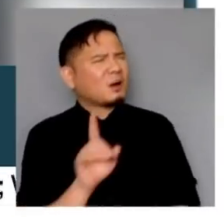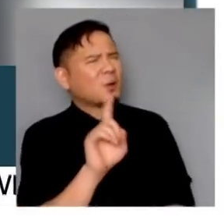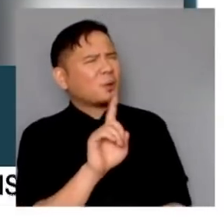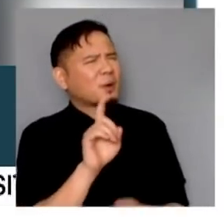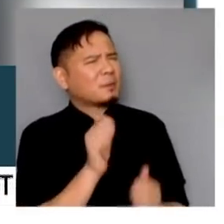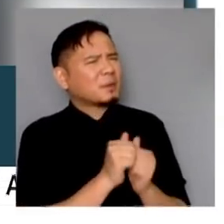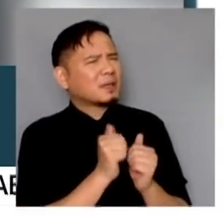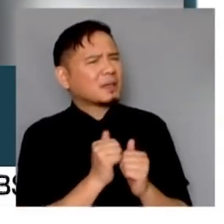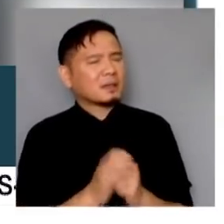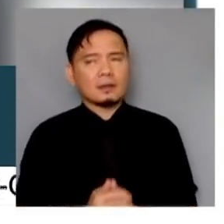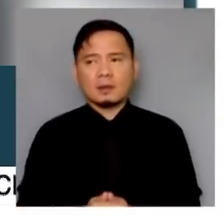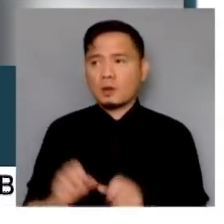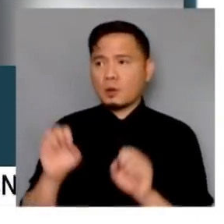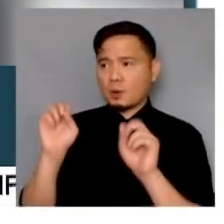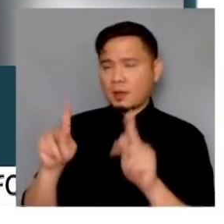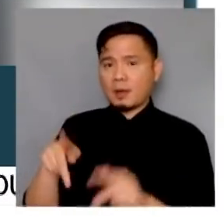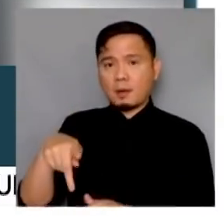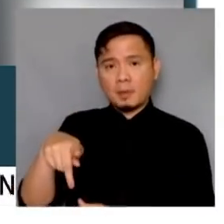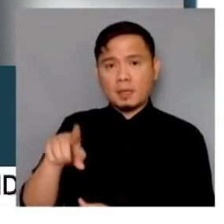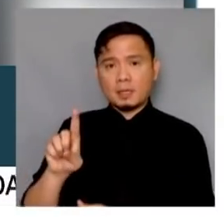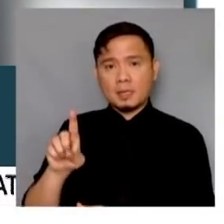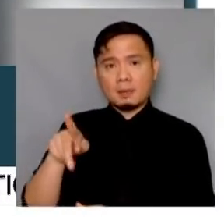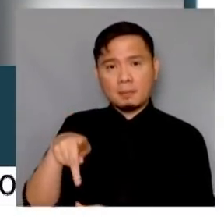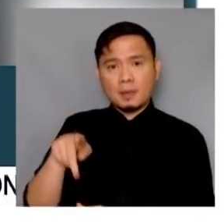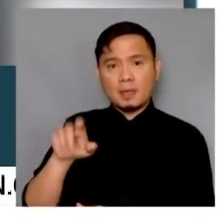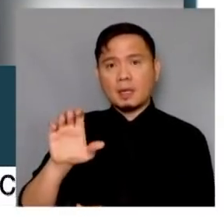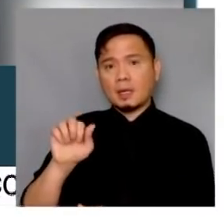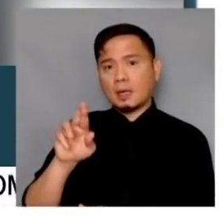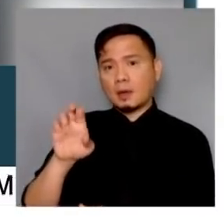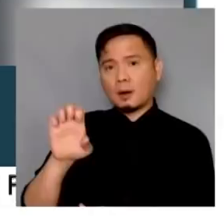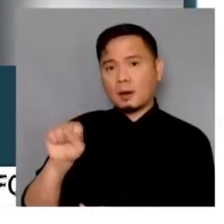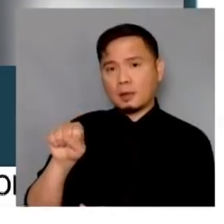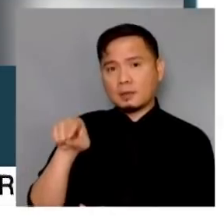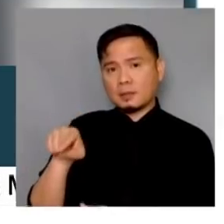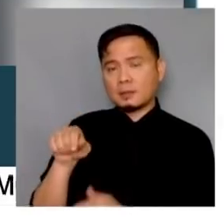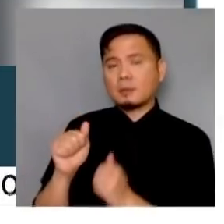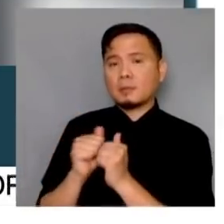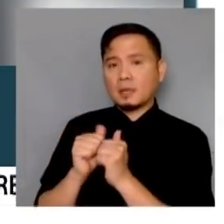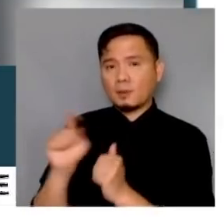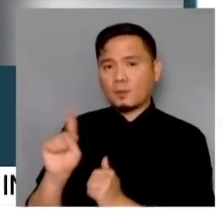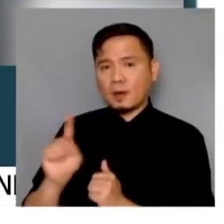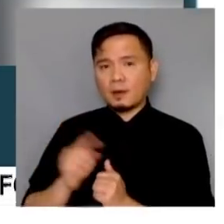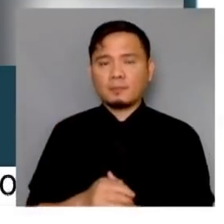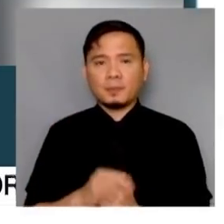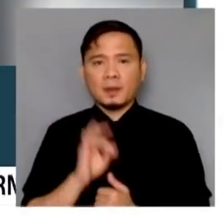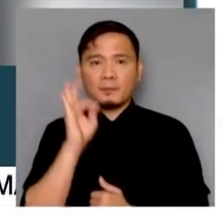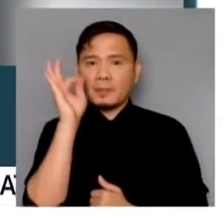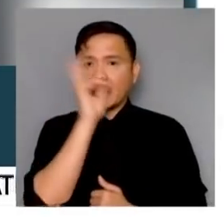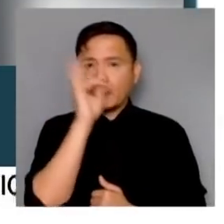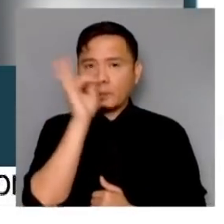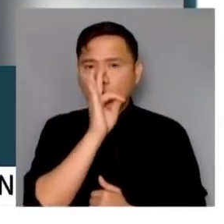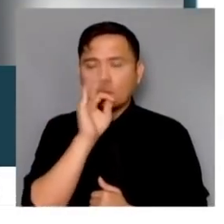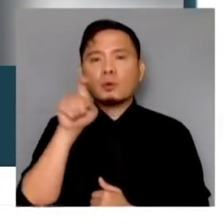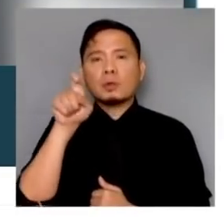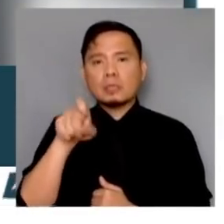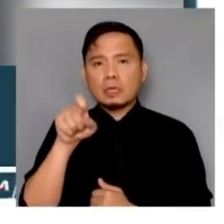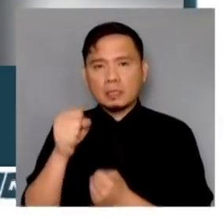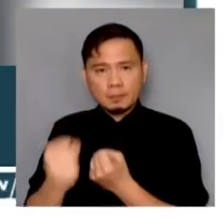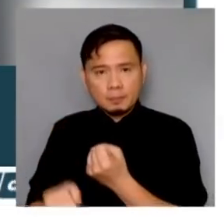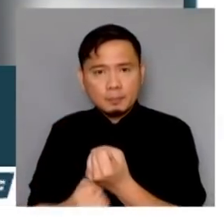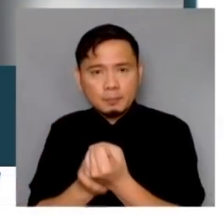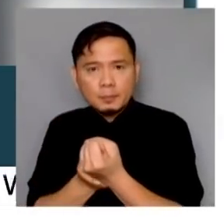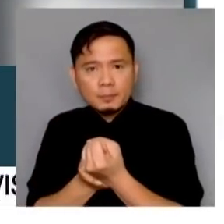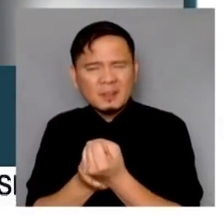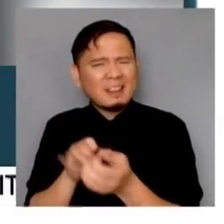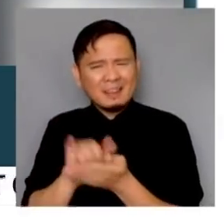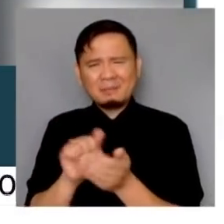What do you mean? The PDP in PDP Cares means Filipino dapat paglingkuran. That is the meaning.